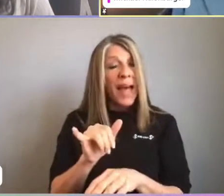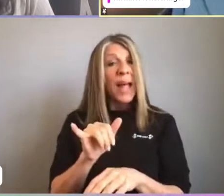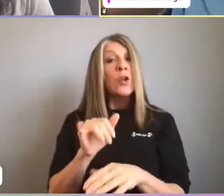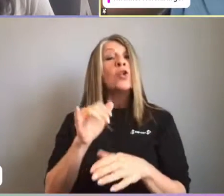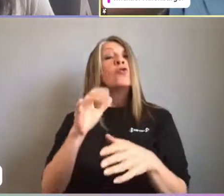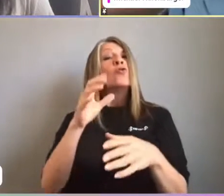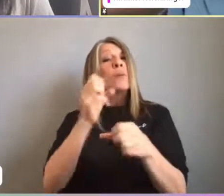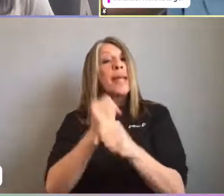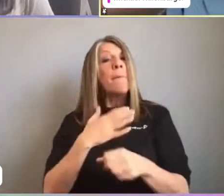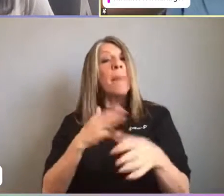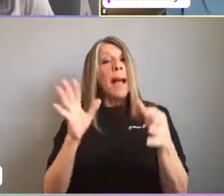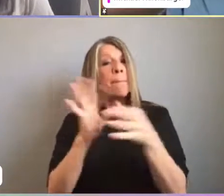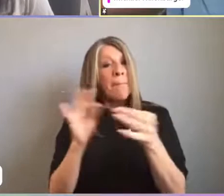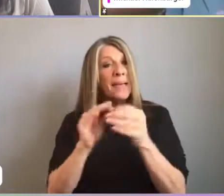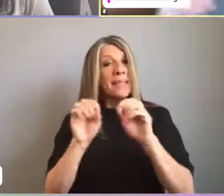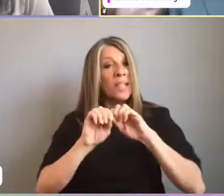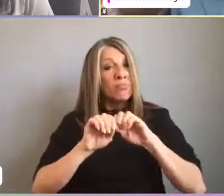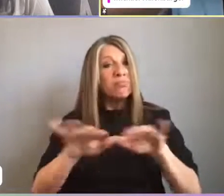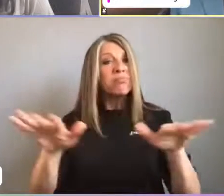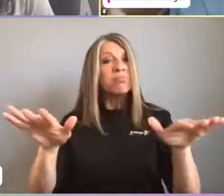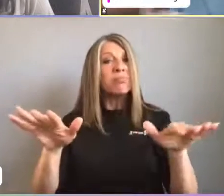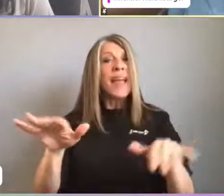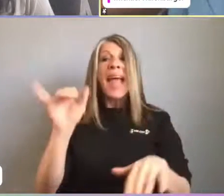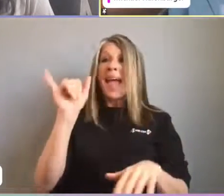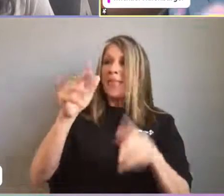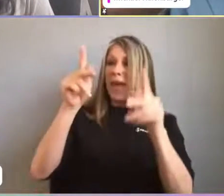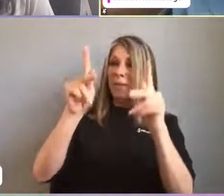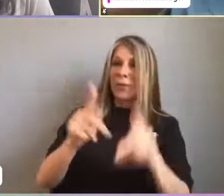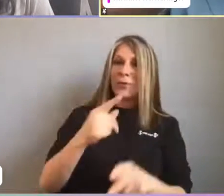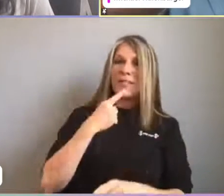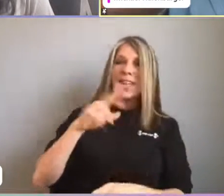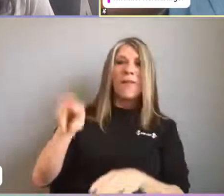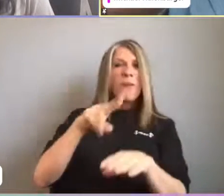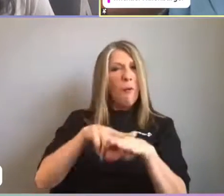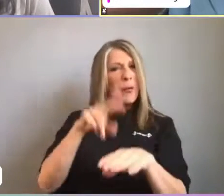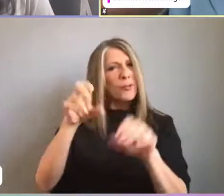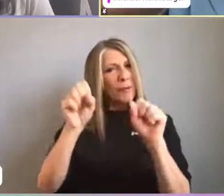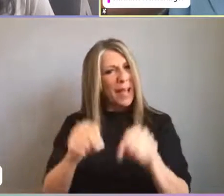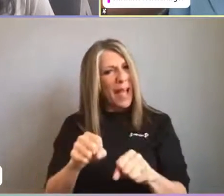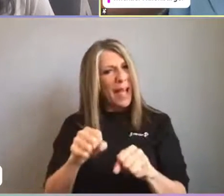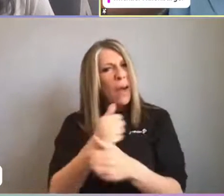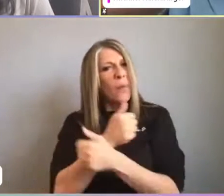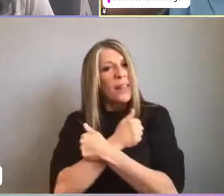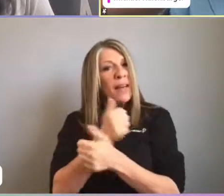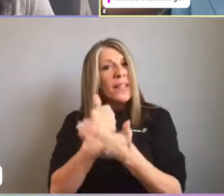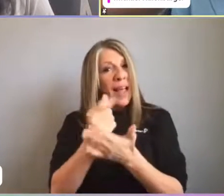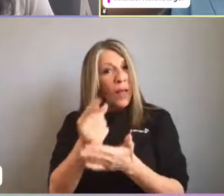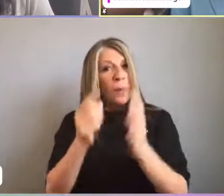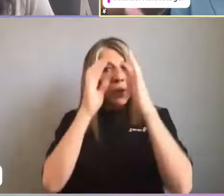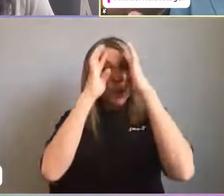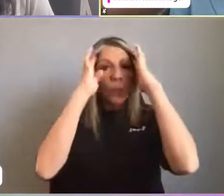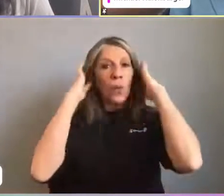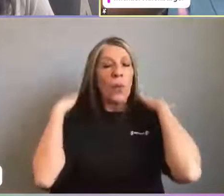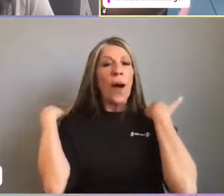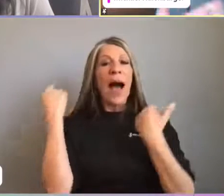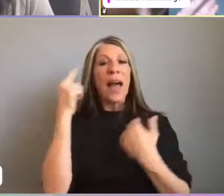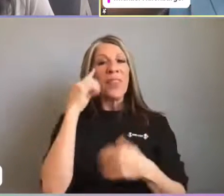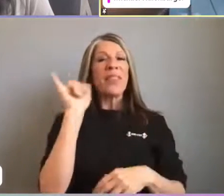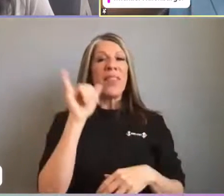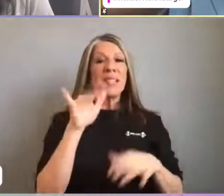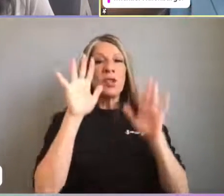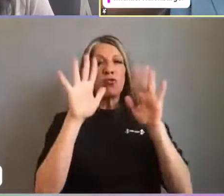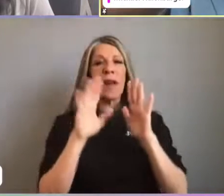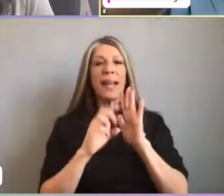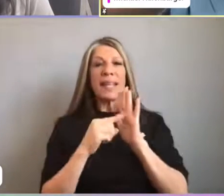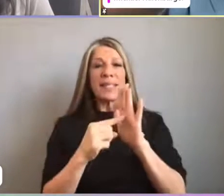across? And that individual was said, of course you can, right? Of course I would love to help you with that. I think that's a great example of